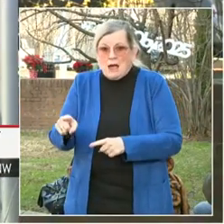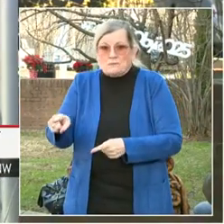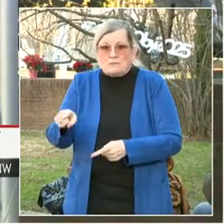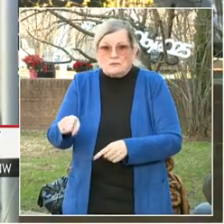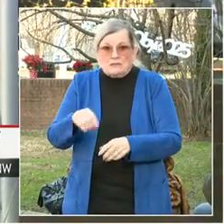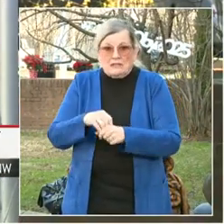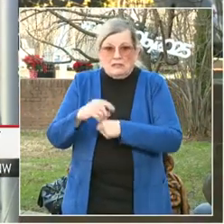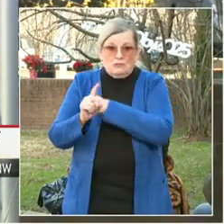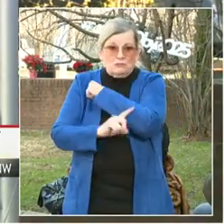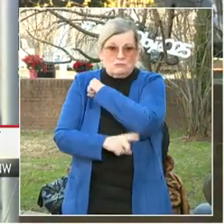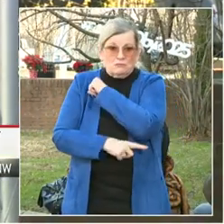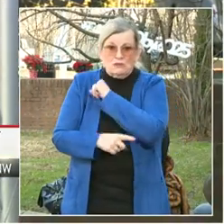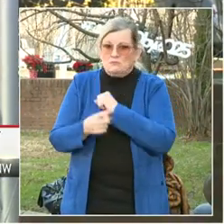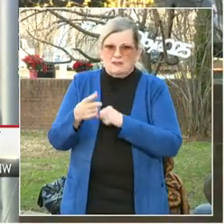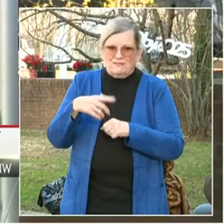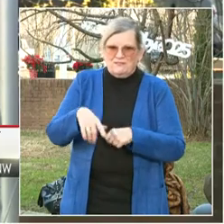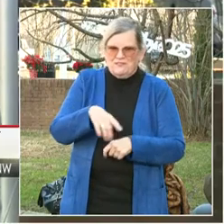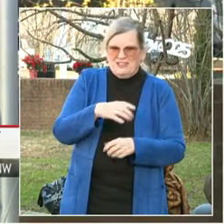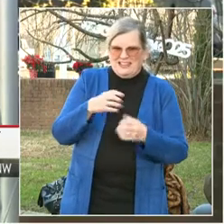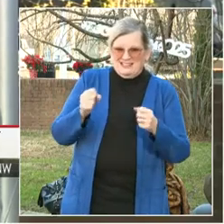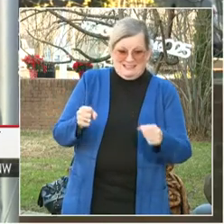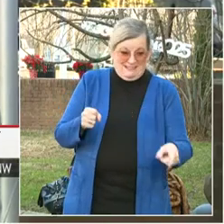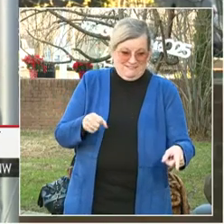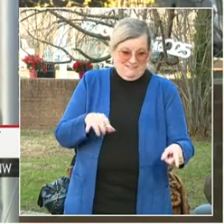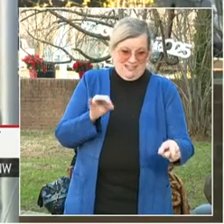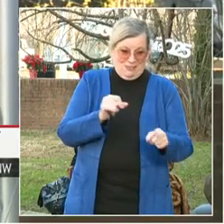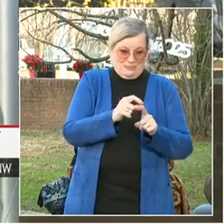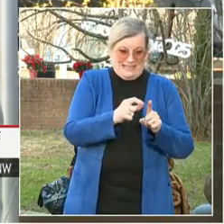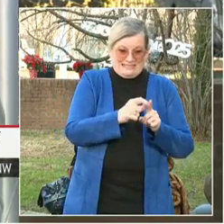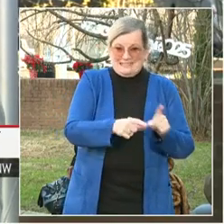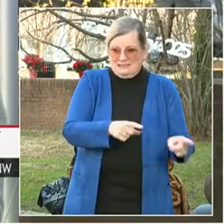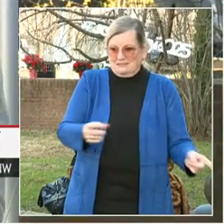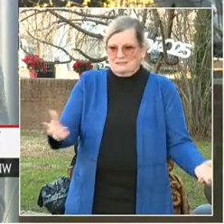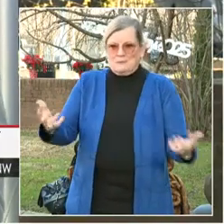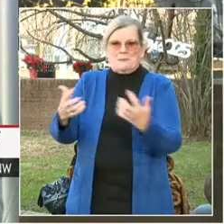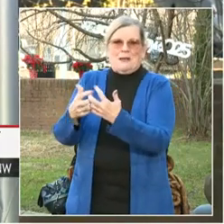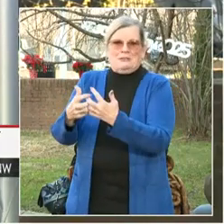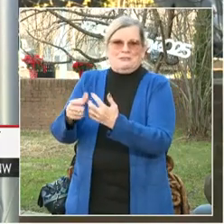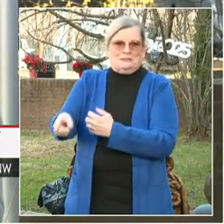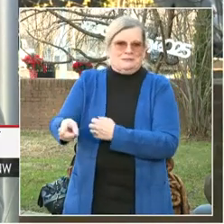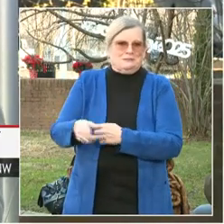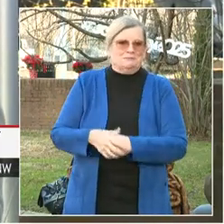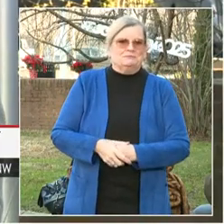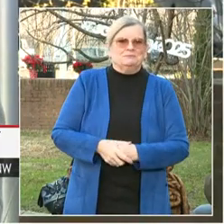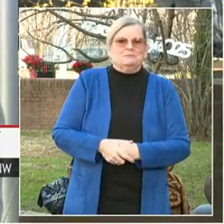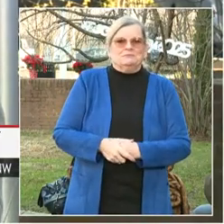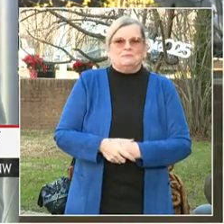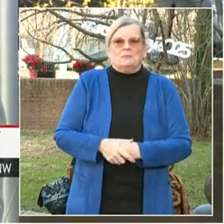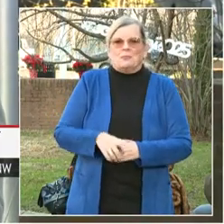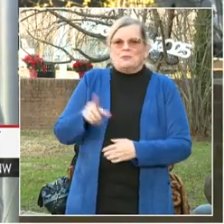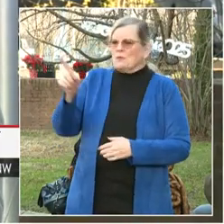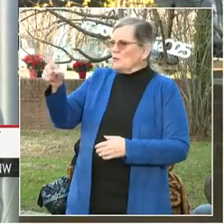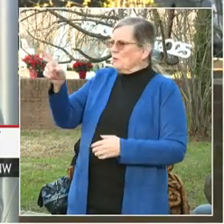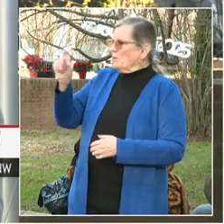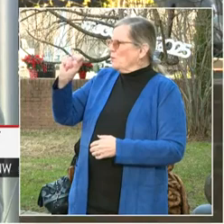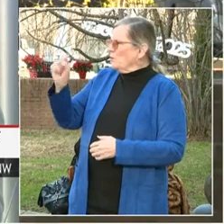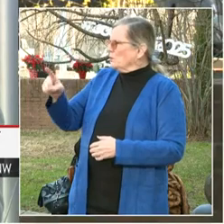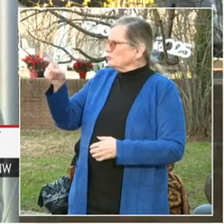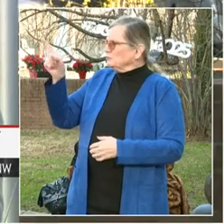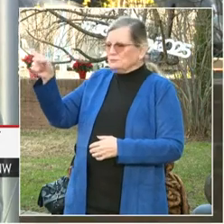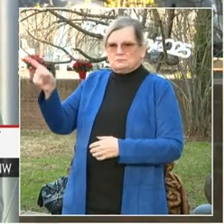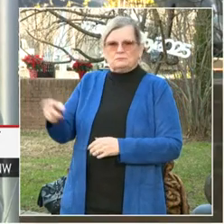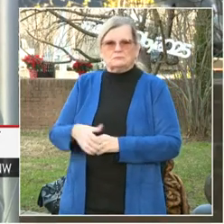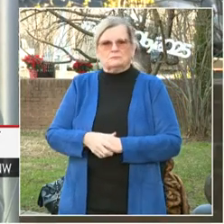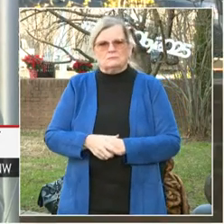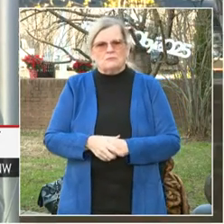I'm Peter Gosselin. I'm a commissioner on the ANC. I'm speaking. Thank you, Commissioner. I'm only speaking for myself. Yes. We've been involved in